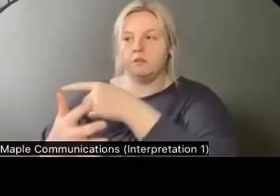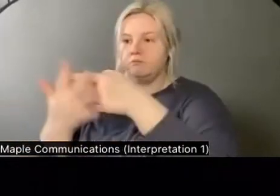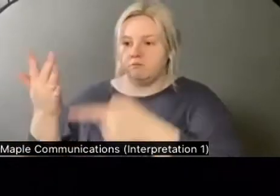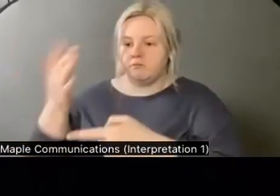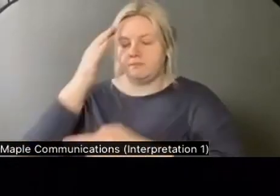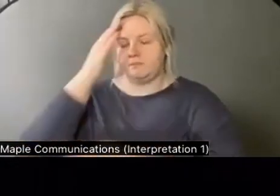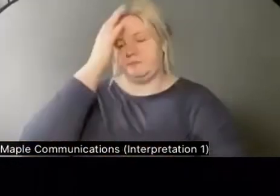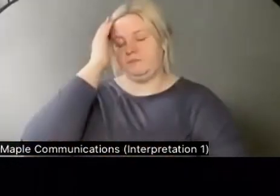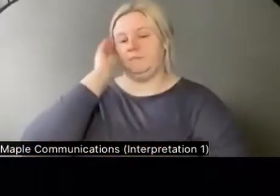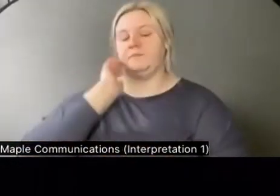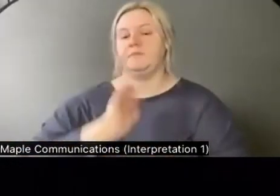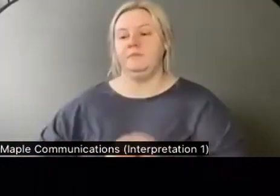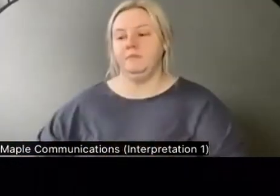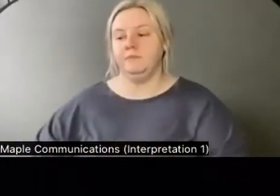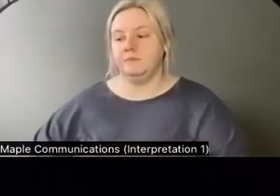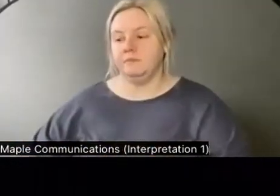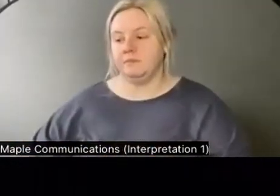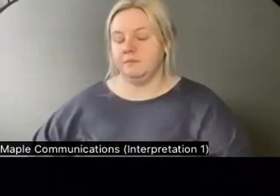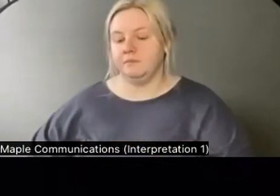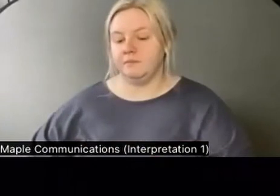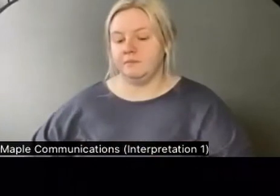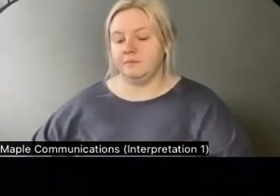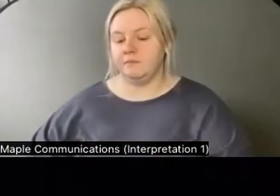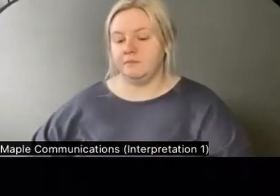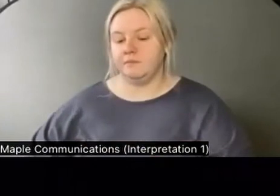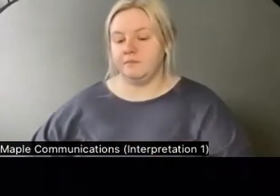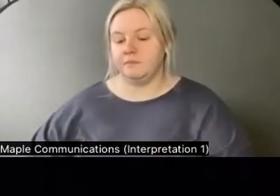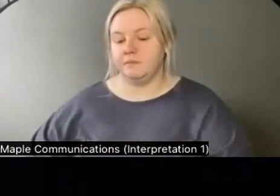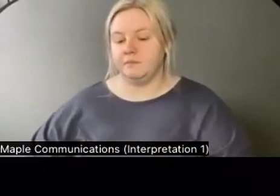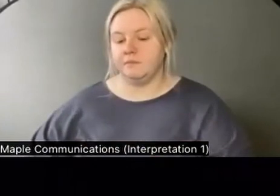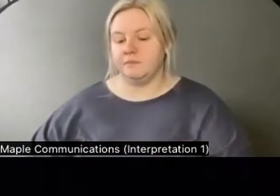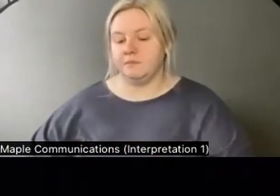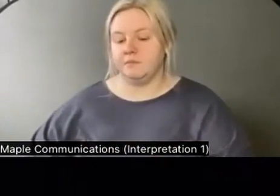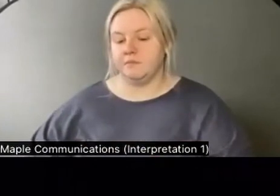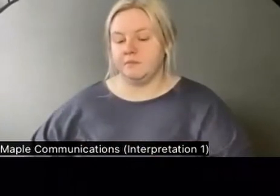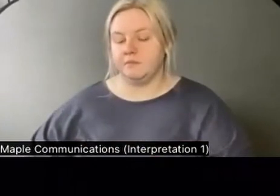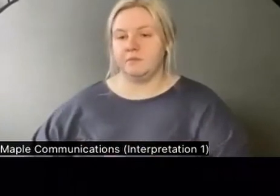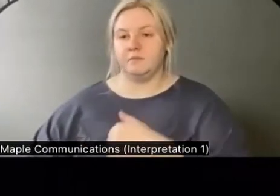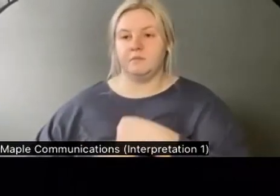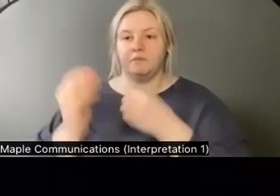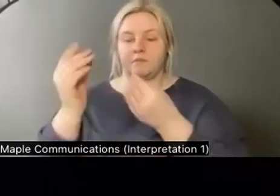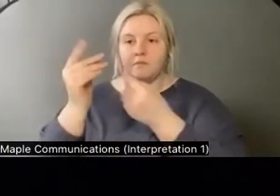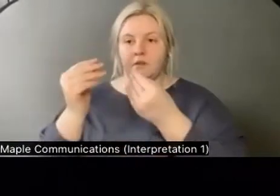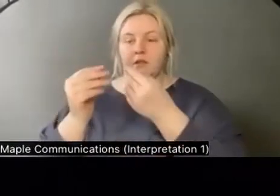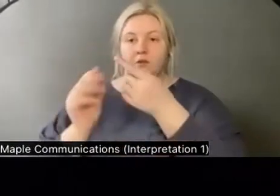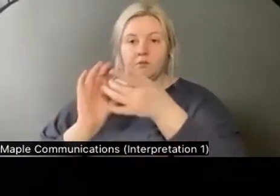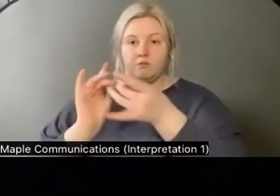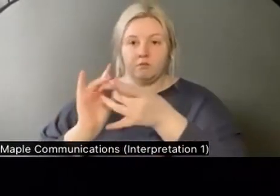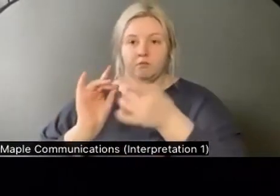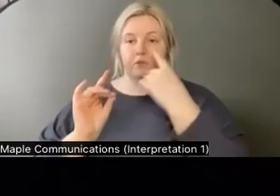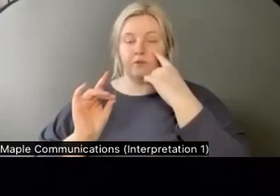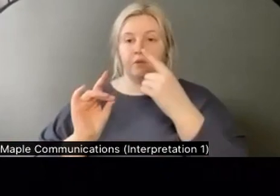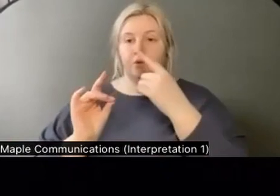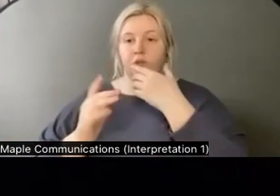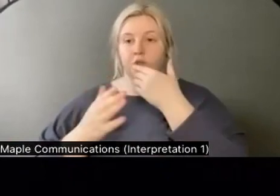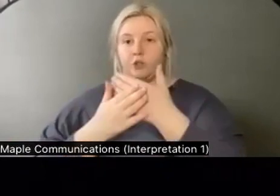I was thinking about the fact that for so many people, those moments of getting good care, as Heidi was mentioning, those are often like